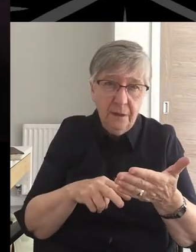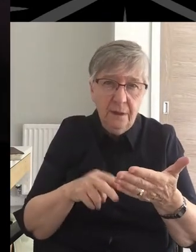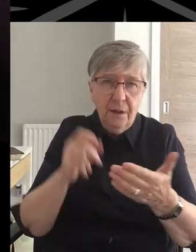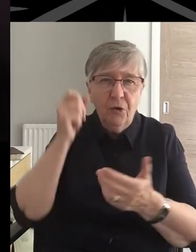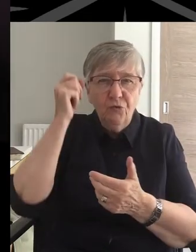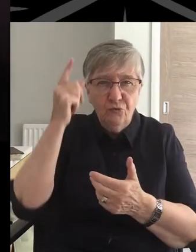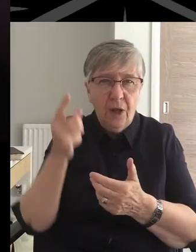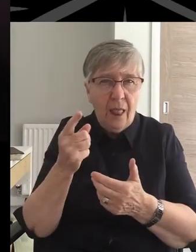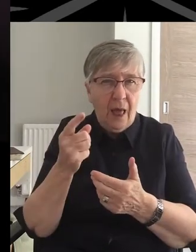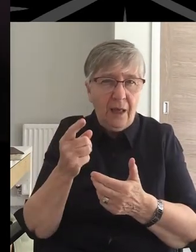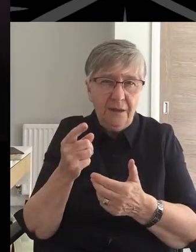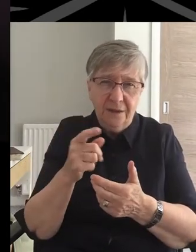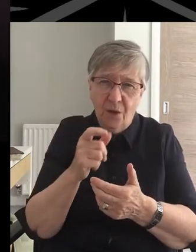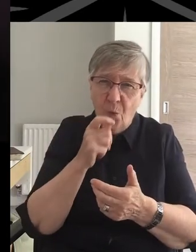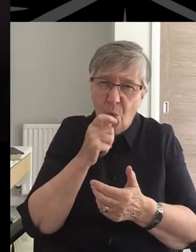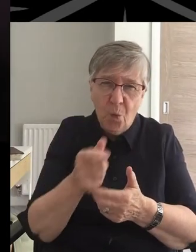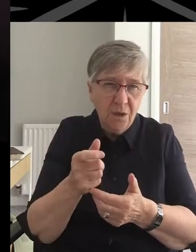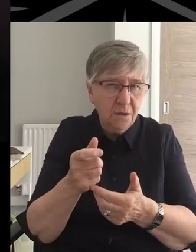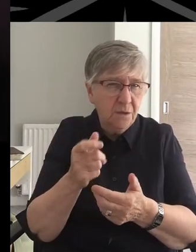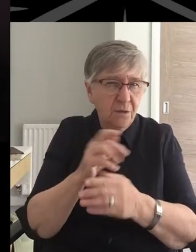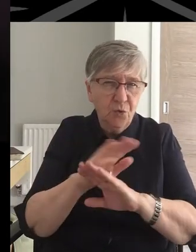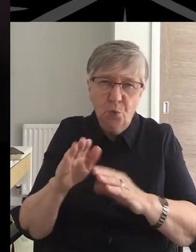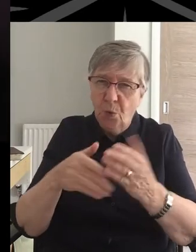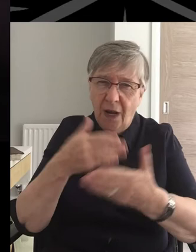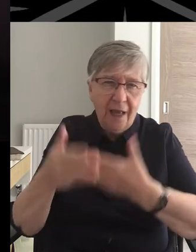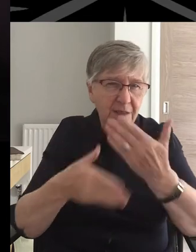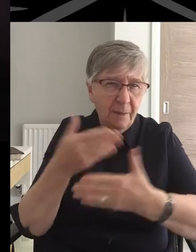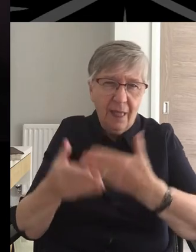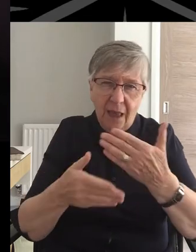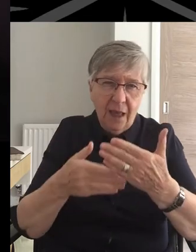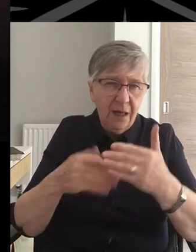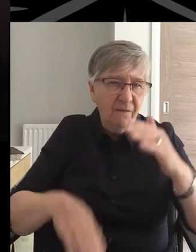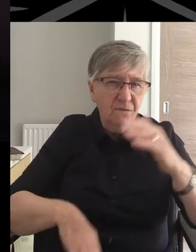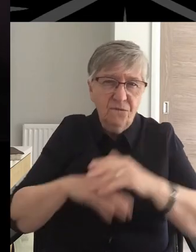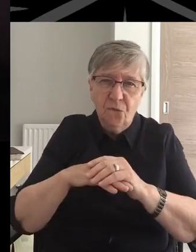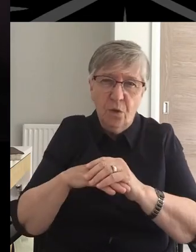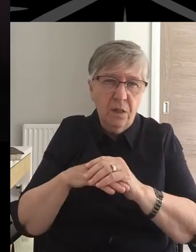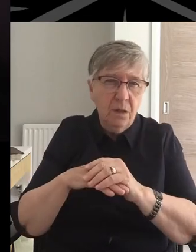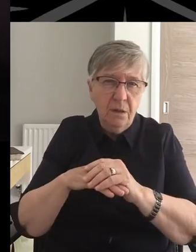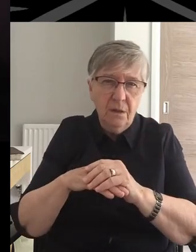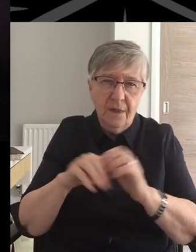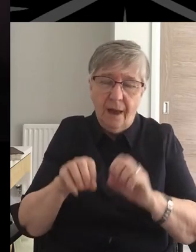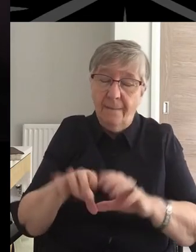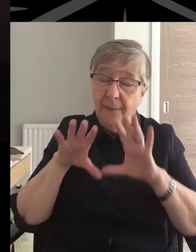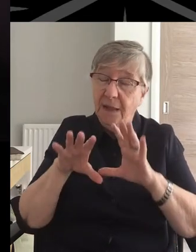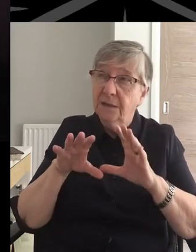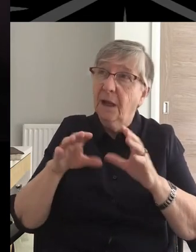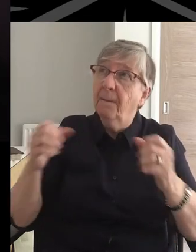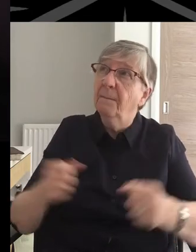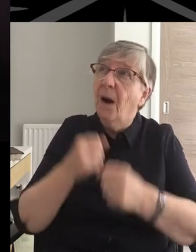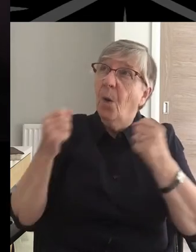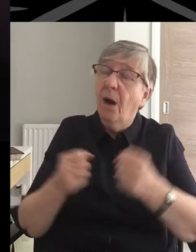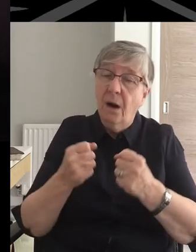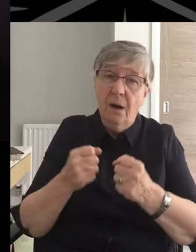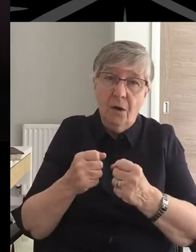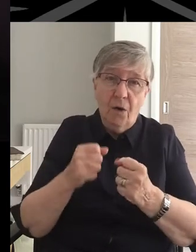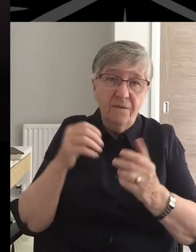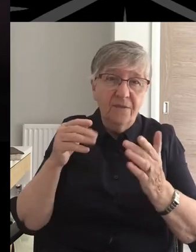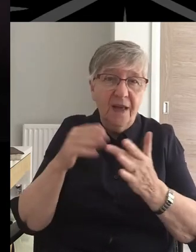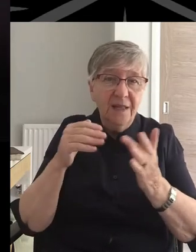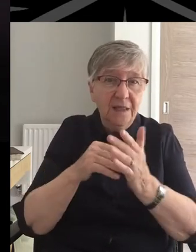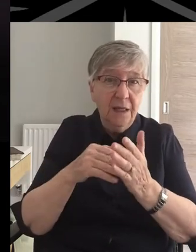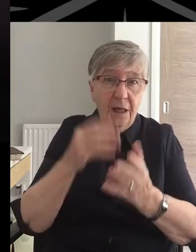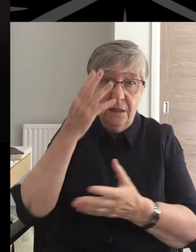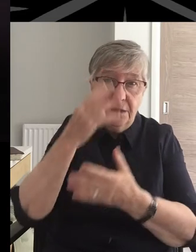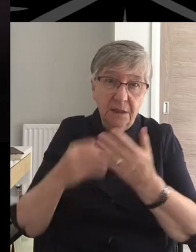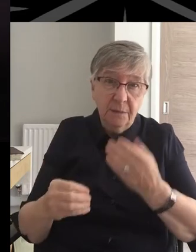the limitation of words that don't do justice to the amazing power of the experience itself. And the